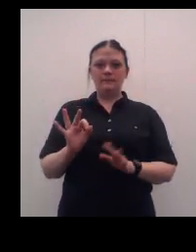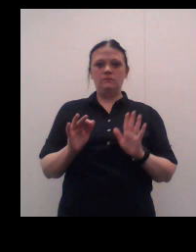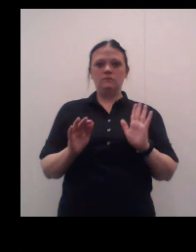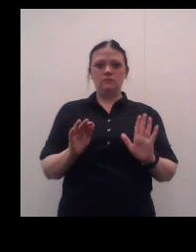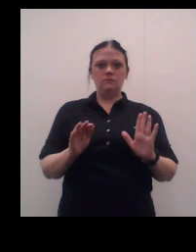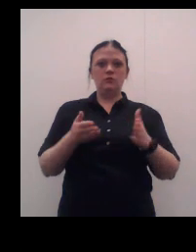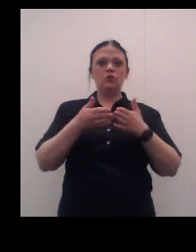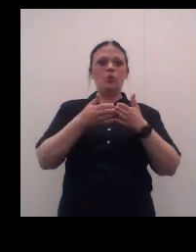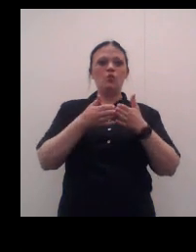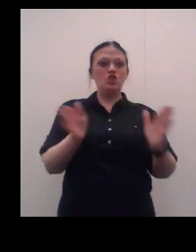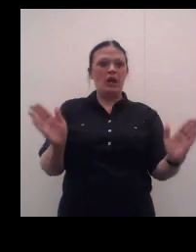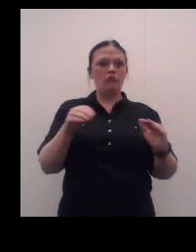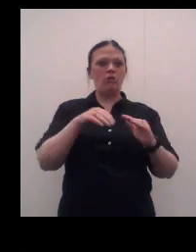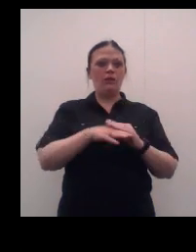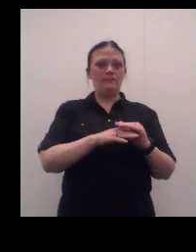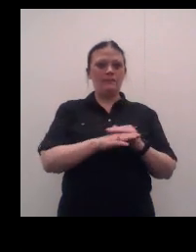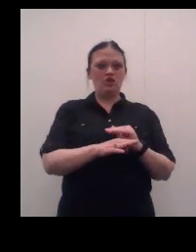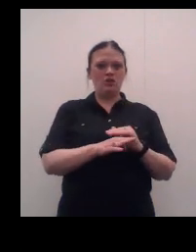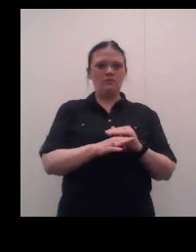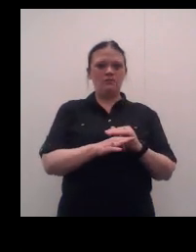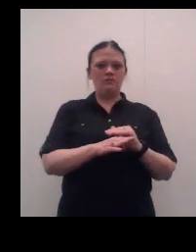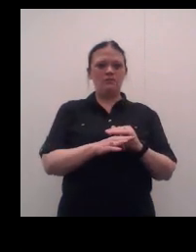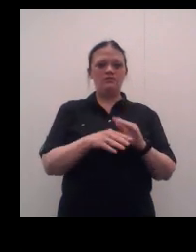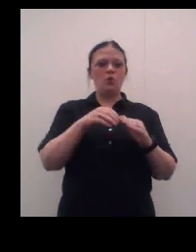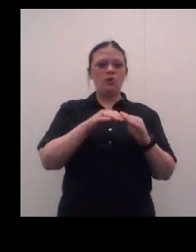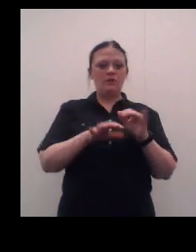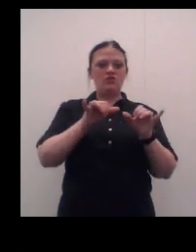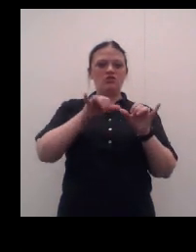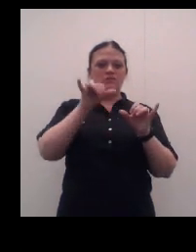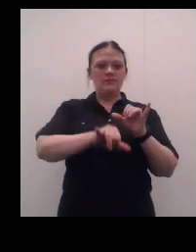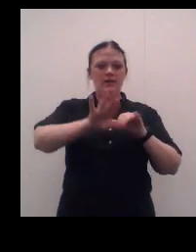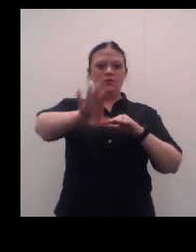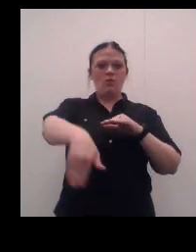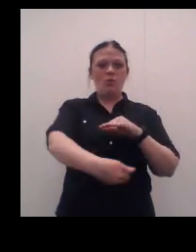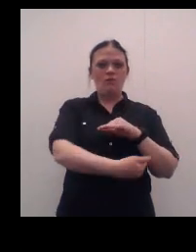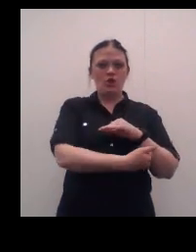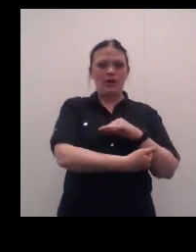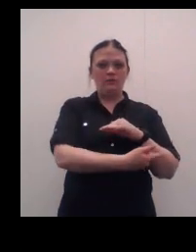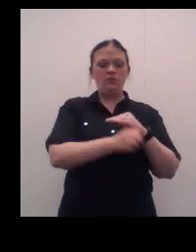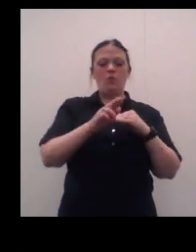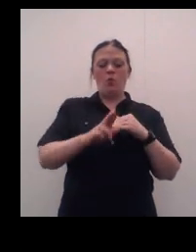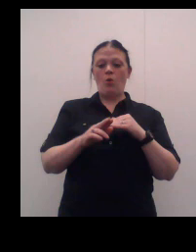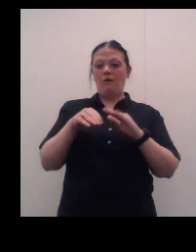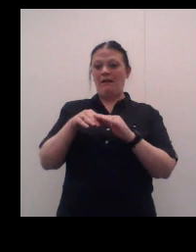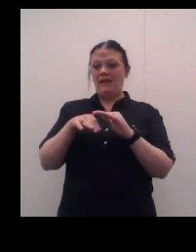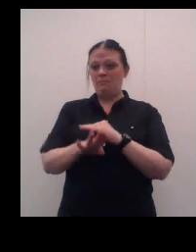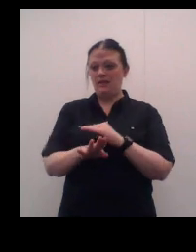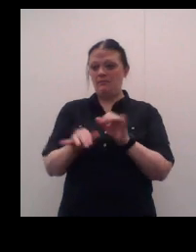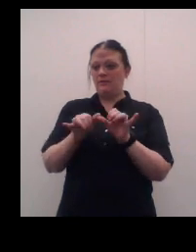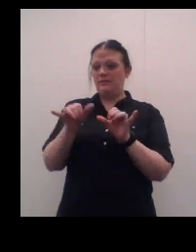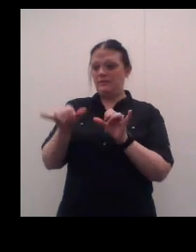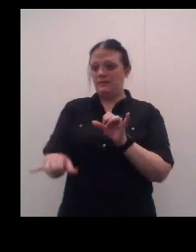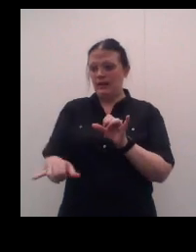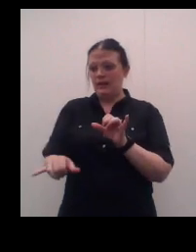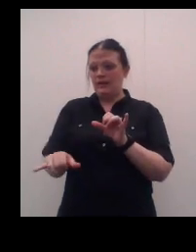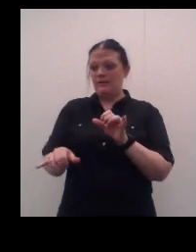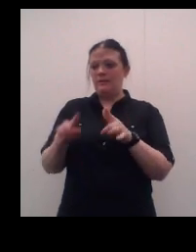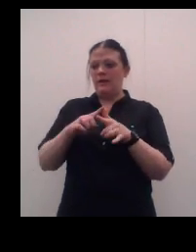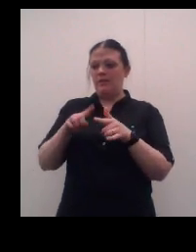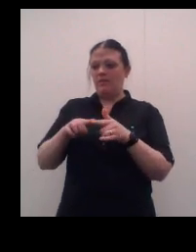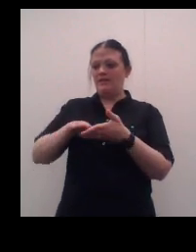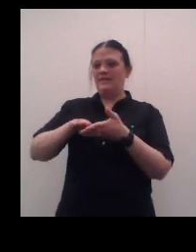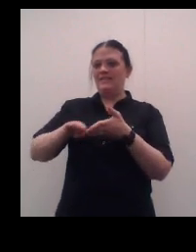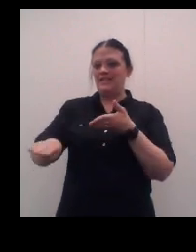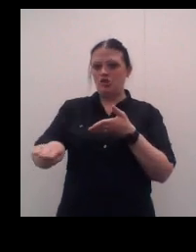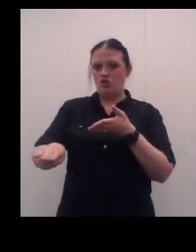just the general admissions, those that are admitted and stay throughout the night, versus admitted and discharges, which are those who stay throughout the night, plus those who were